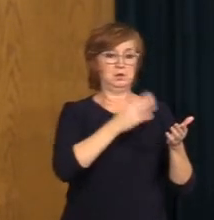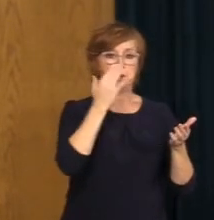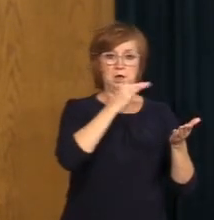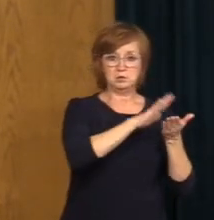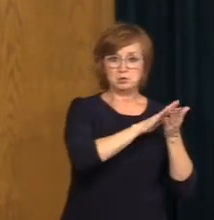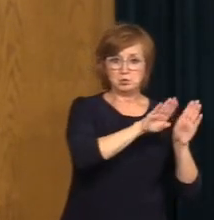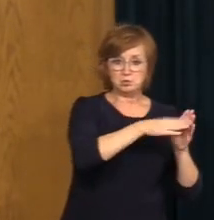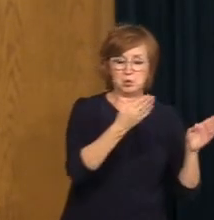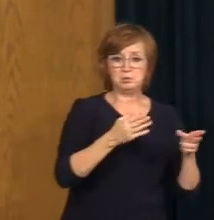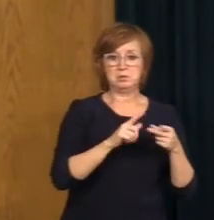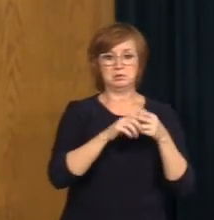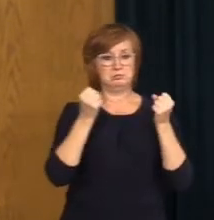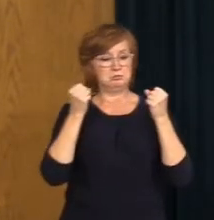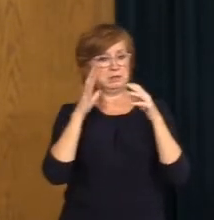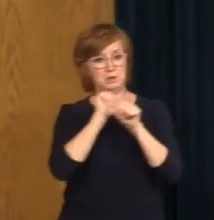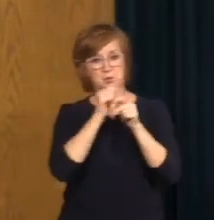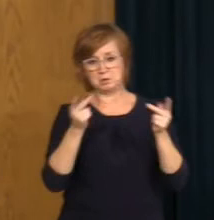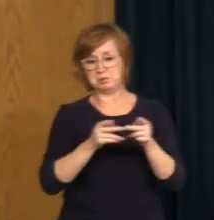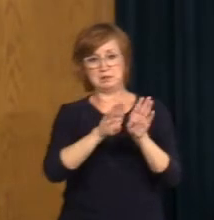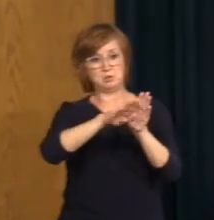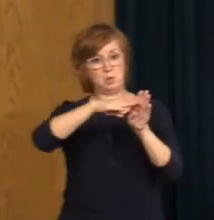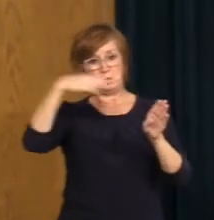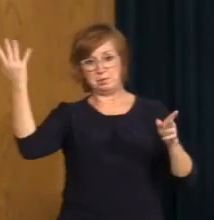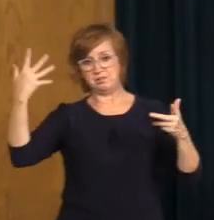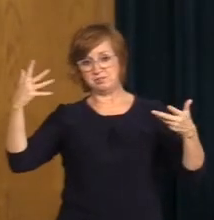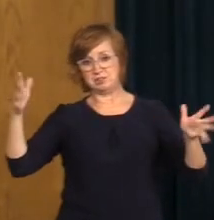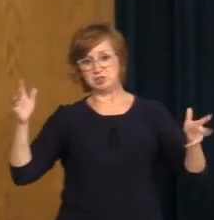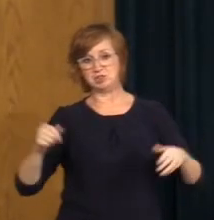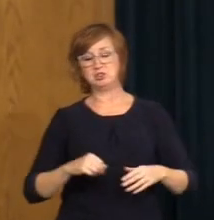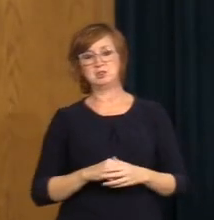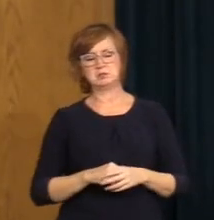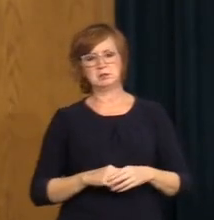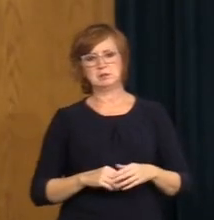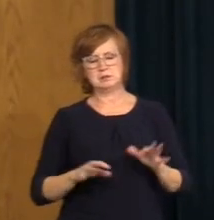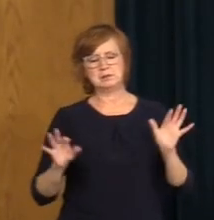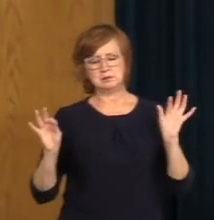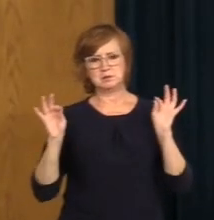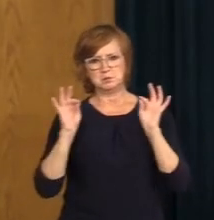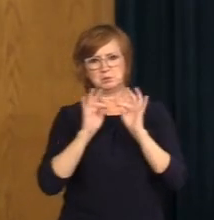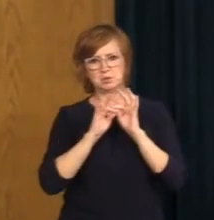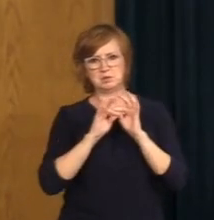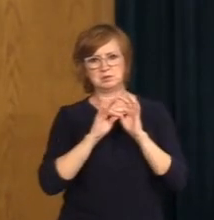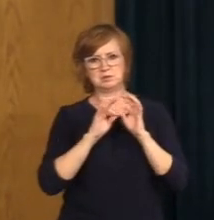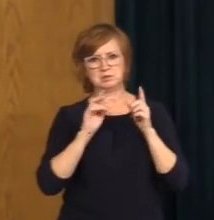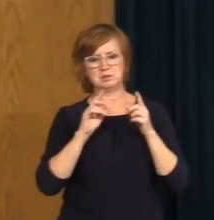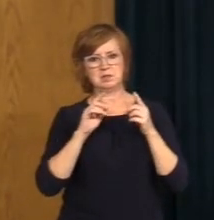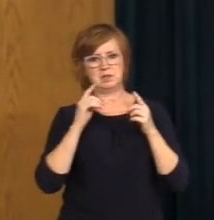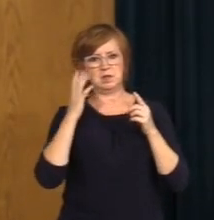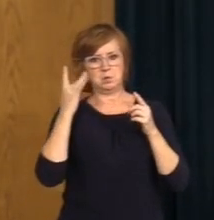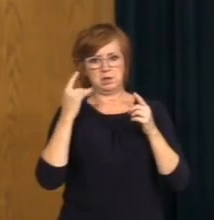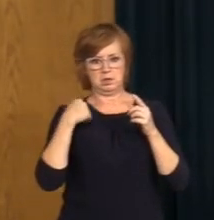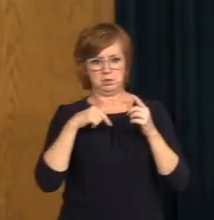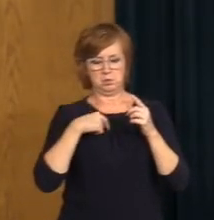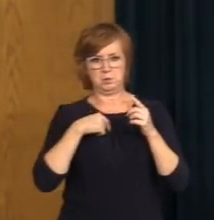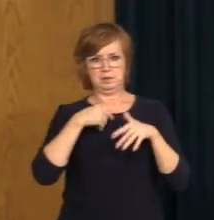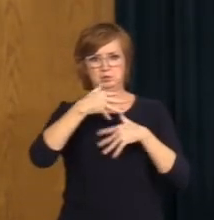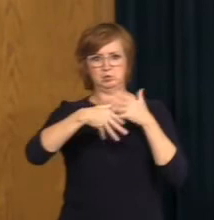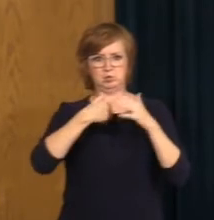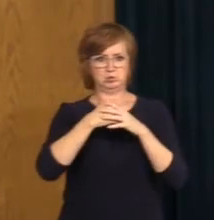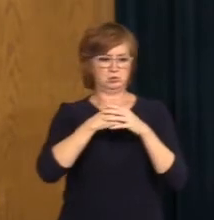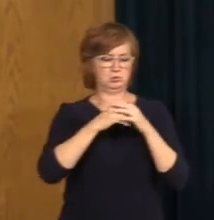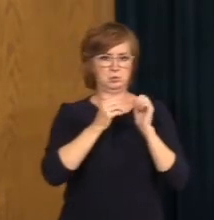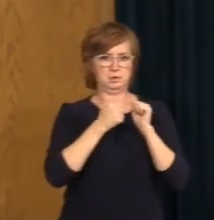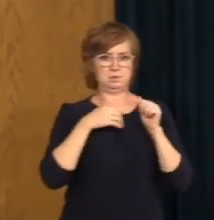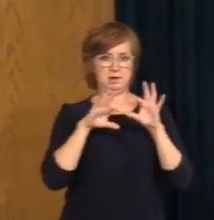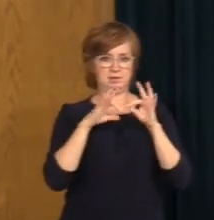are open. So all those things are important, both when we are socializing with our extended family bubble, when we're out shopping,